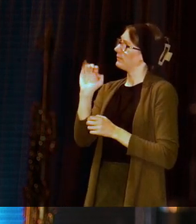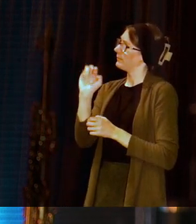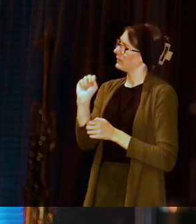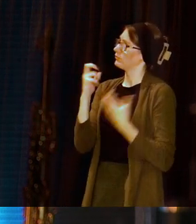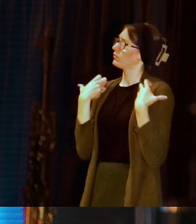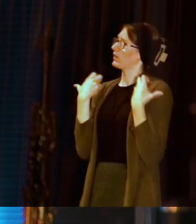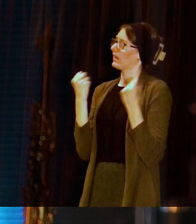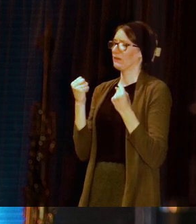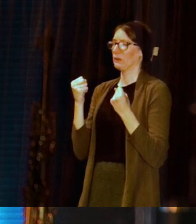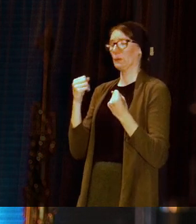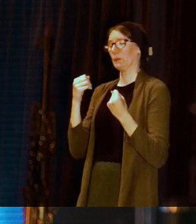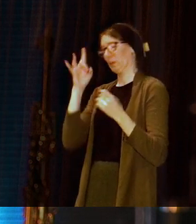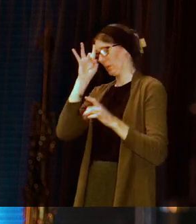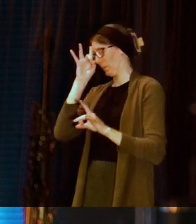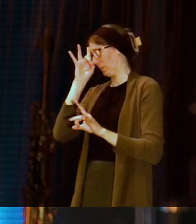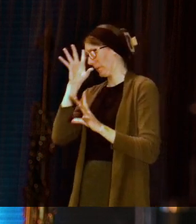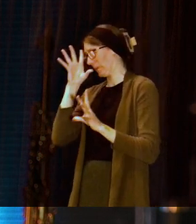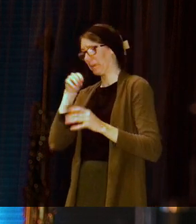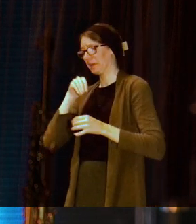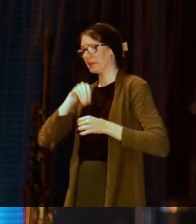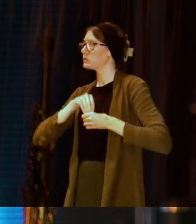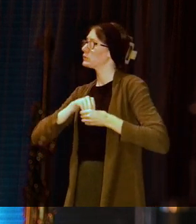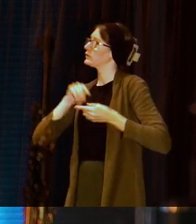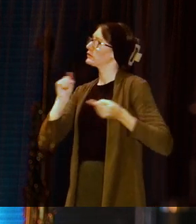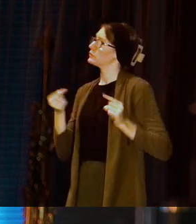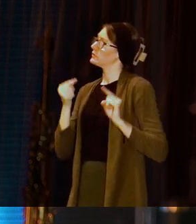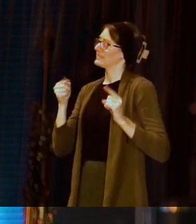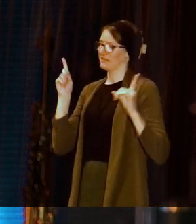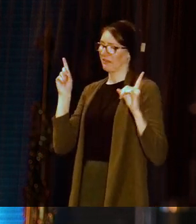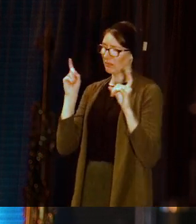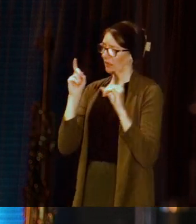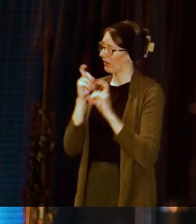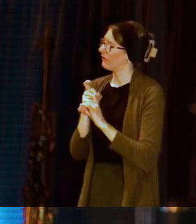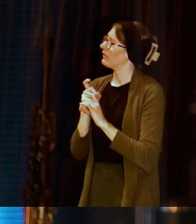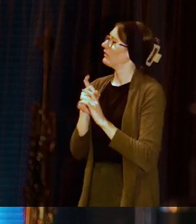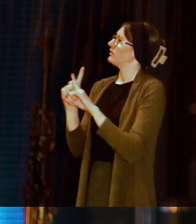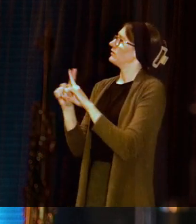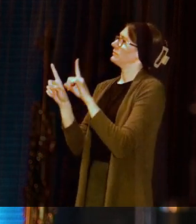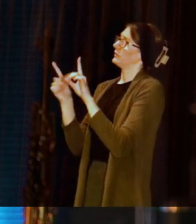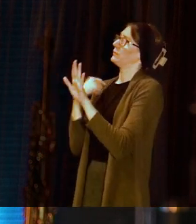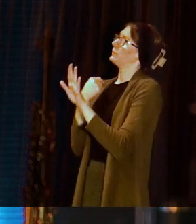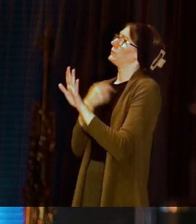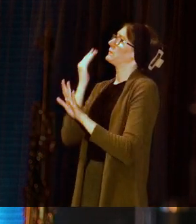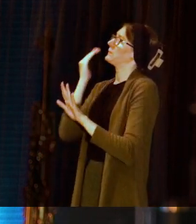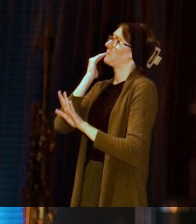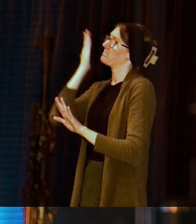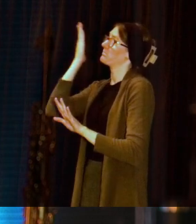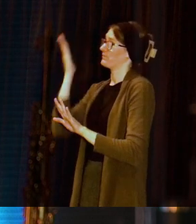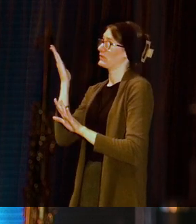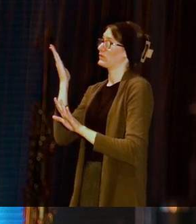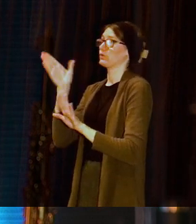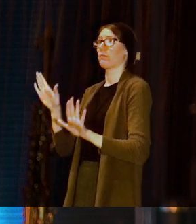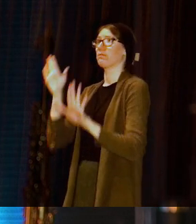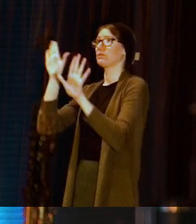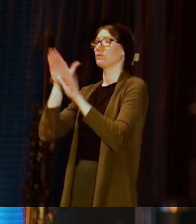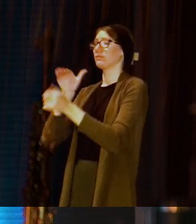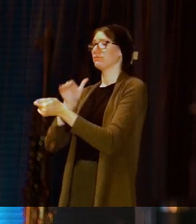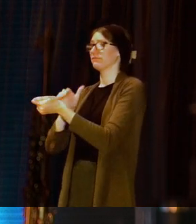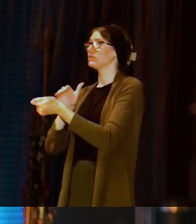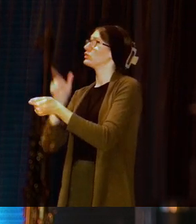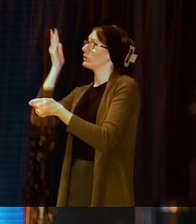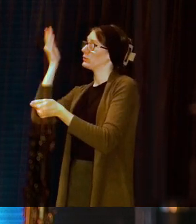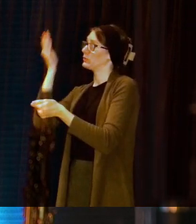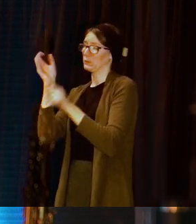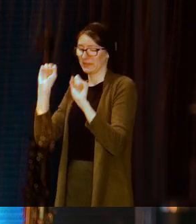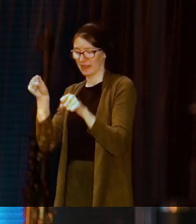internal injuries. There are so many complications related to this. But Lord, we know that you're the great physician and you can heal